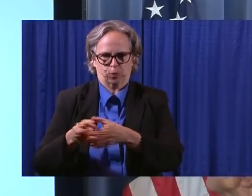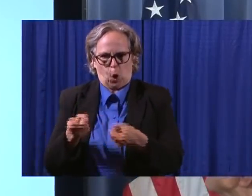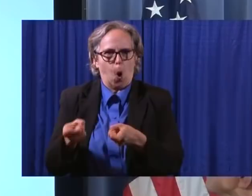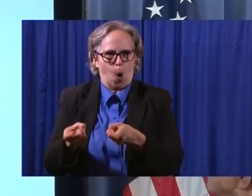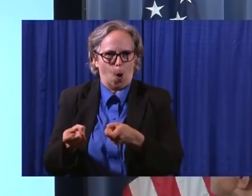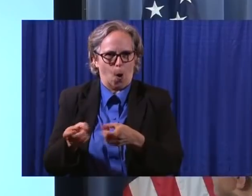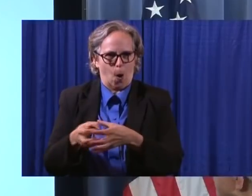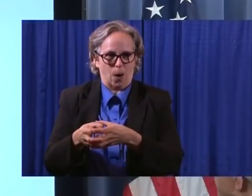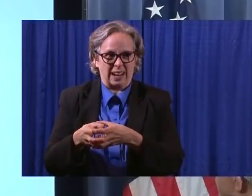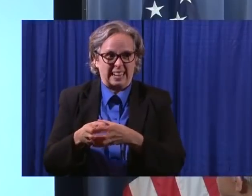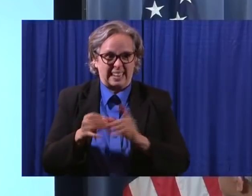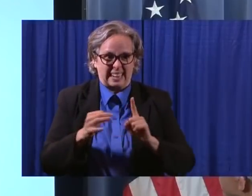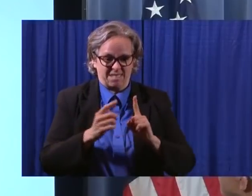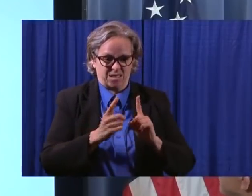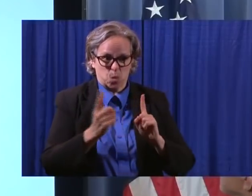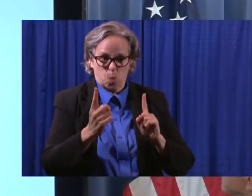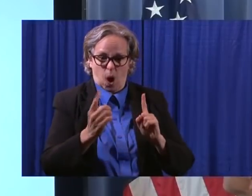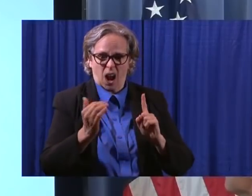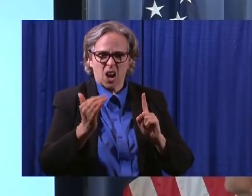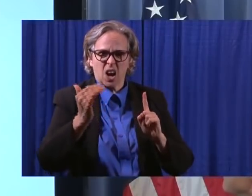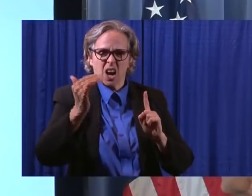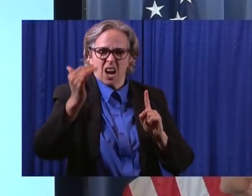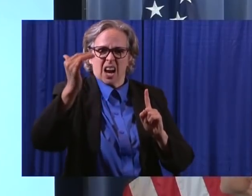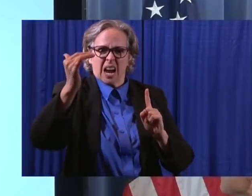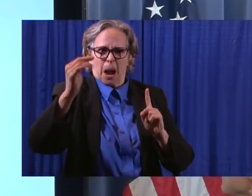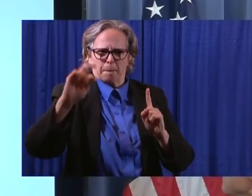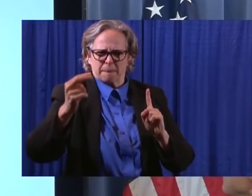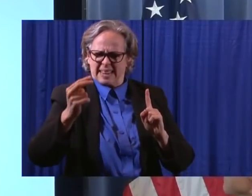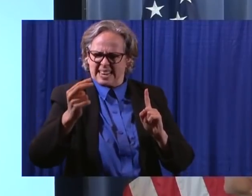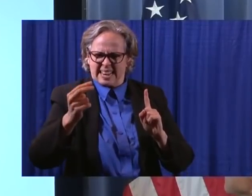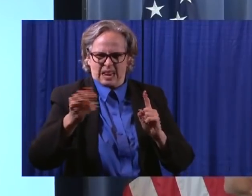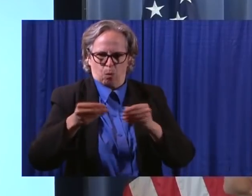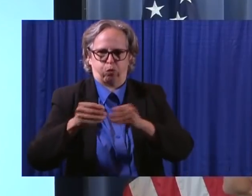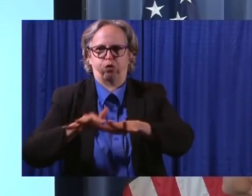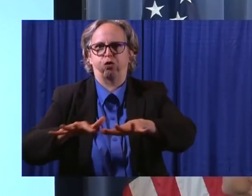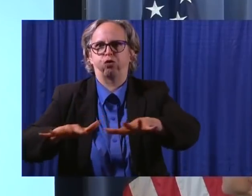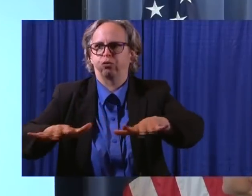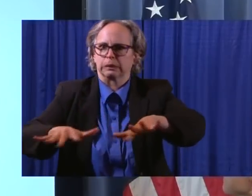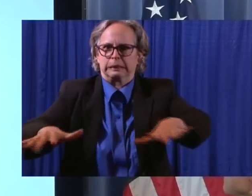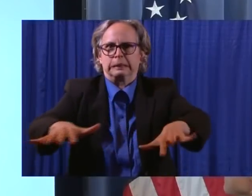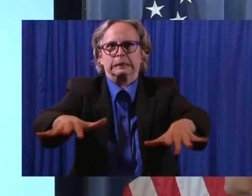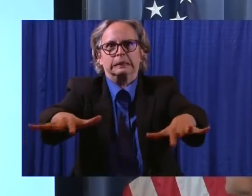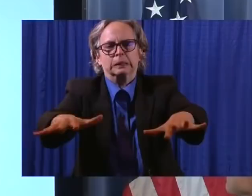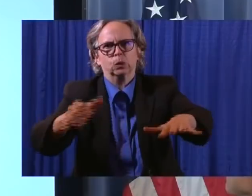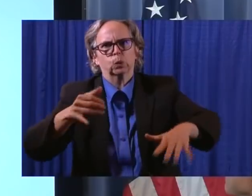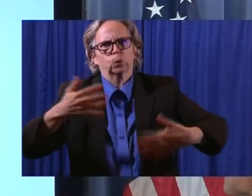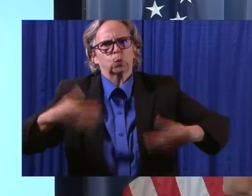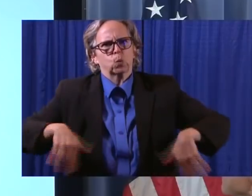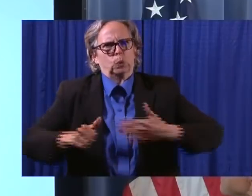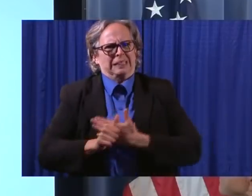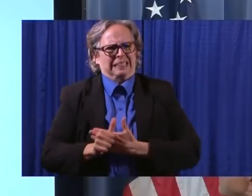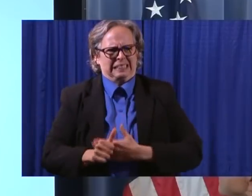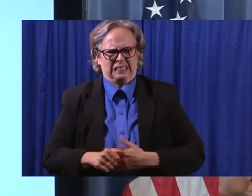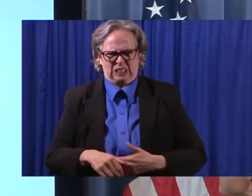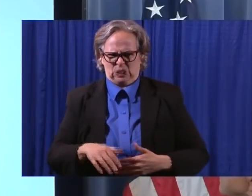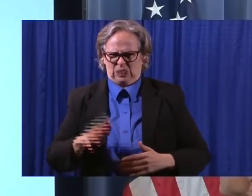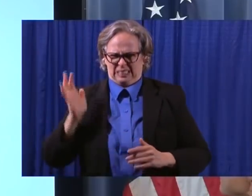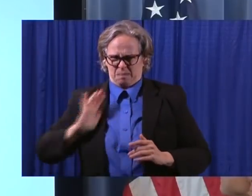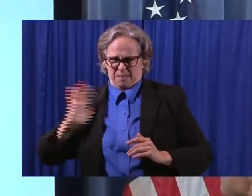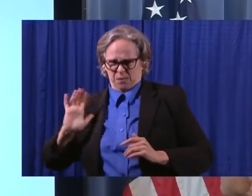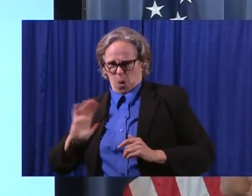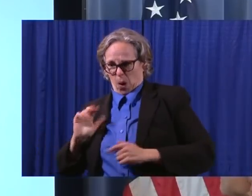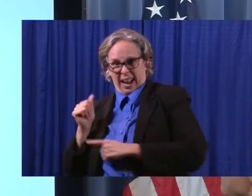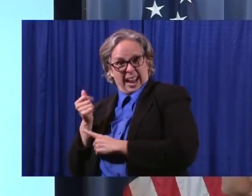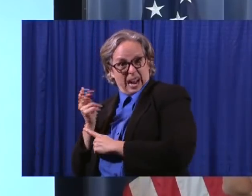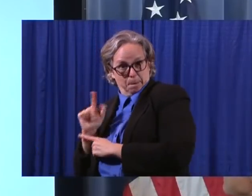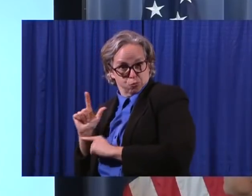really indicates that the virus is spreading in your community. At the peak of the pandemic, we could see in the early part of April,